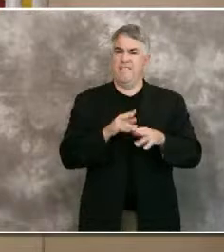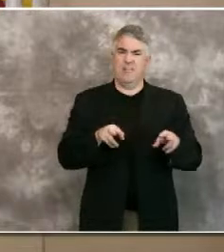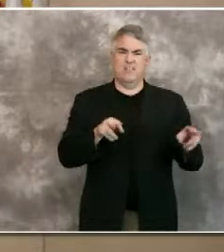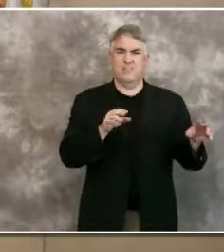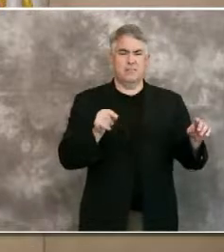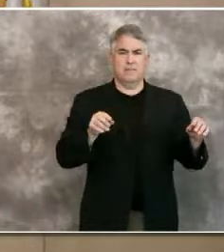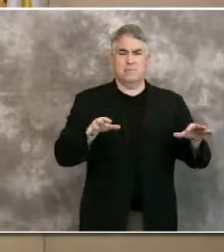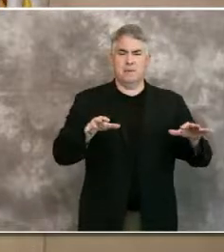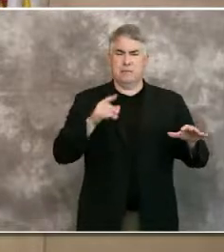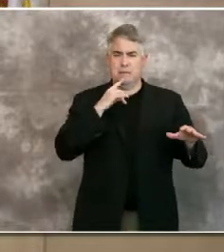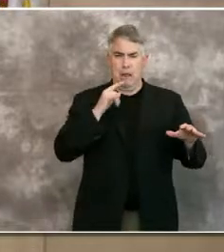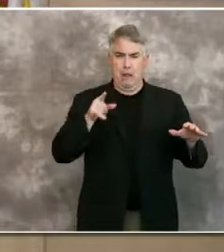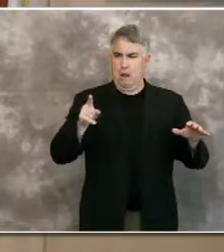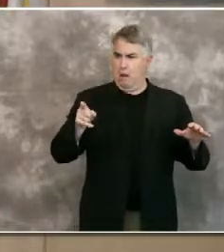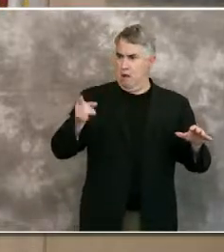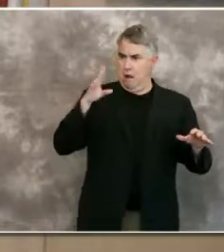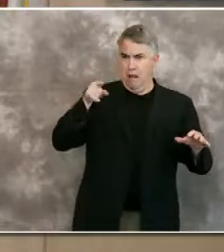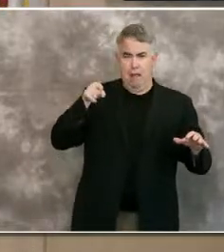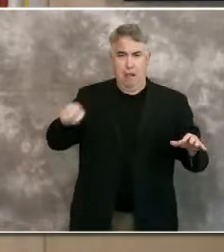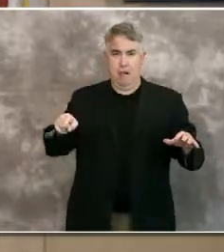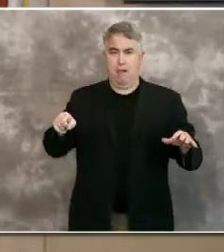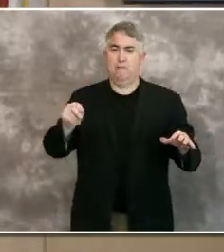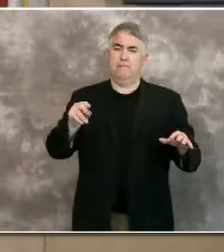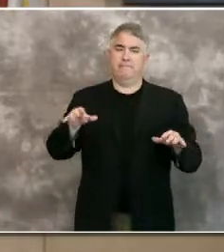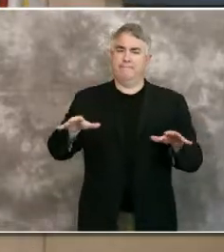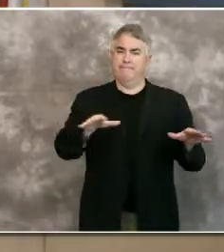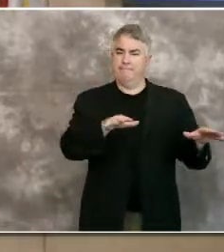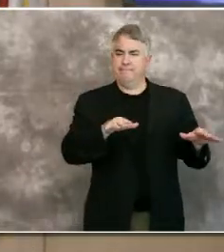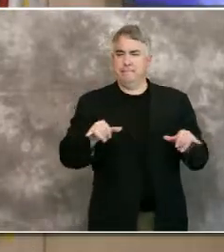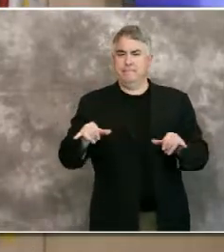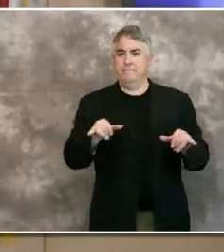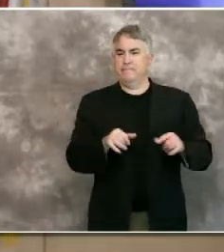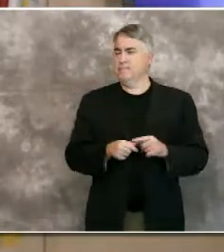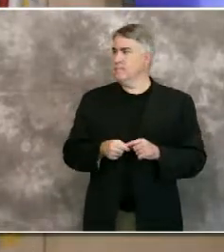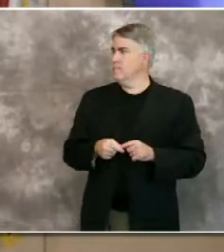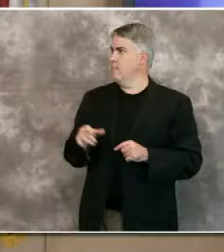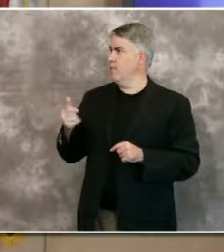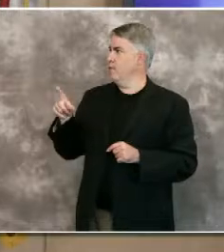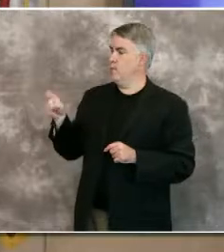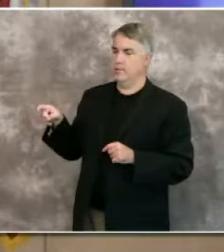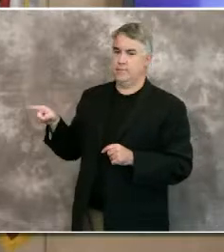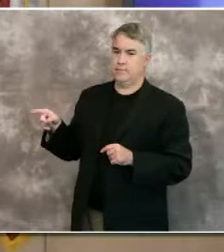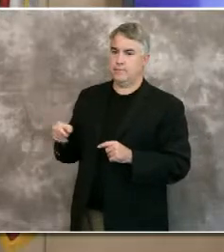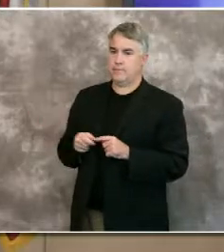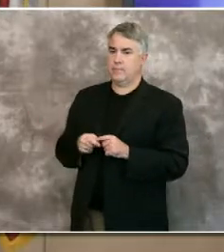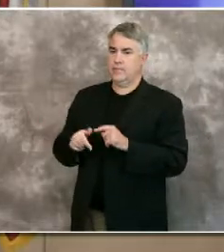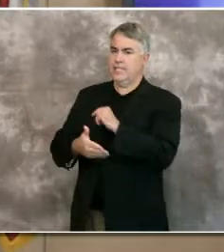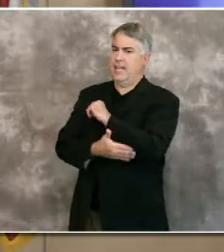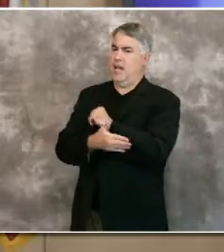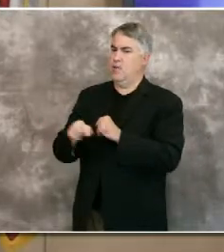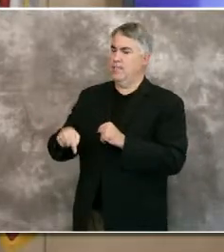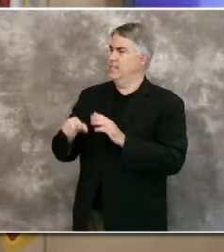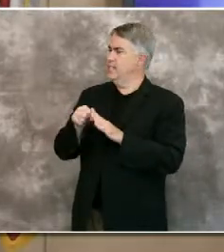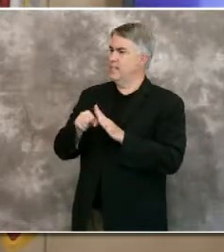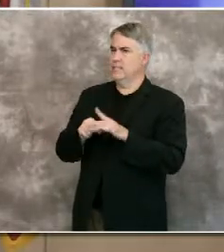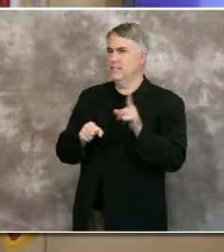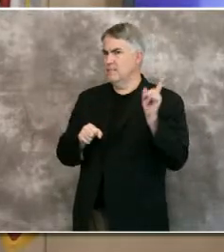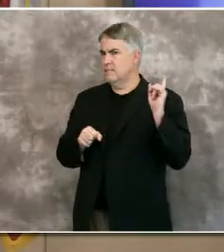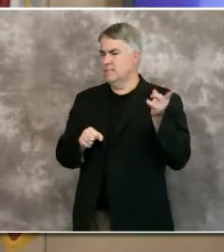Okay. And so health officers in other counties and states have been threatened